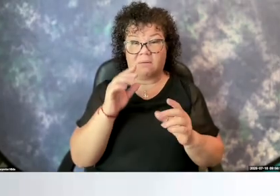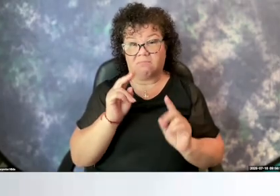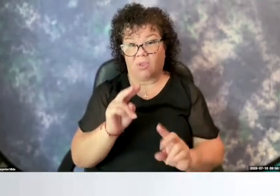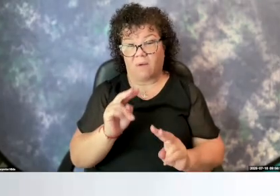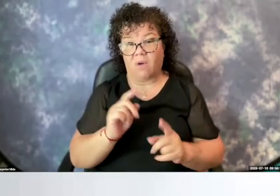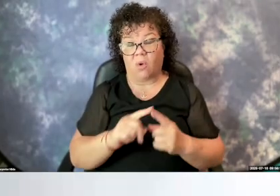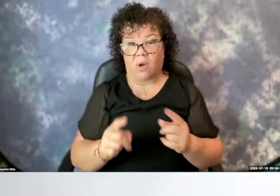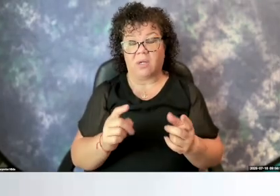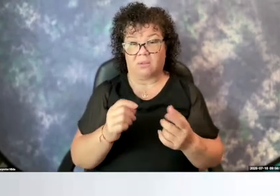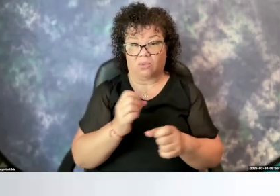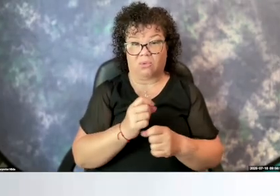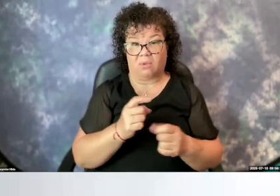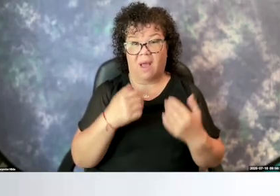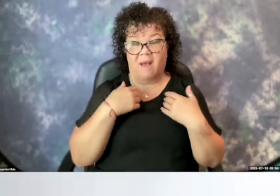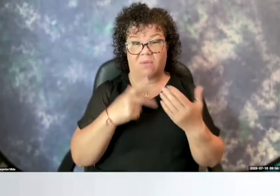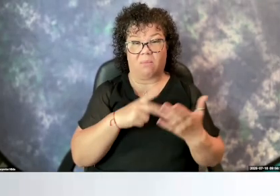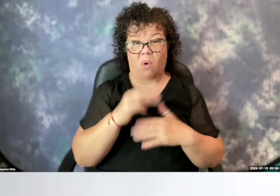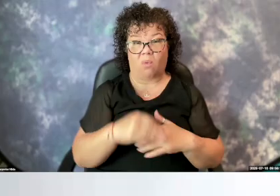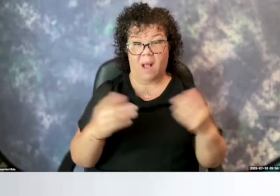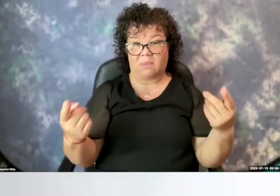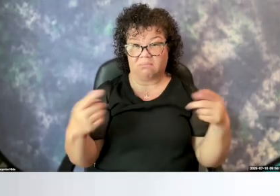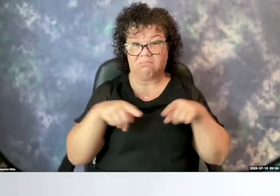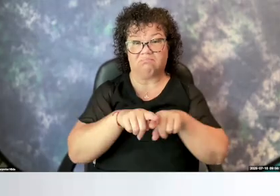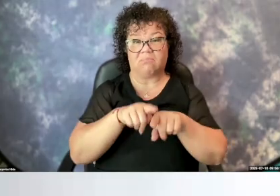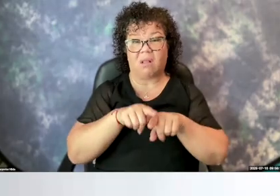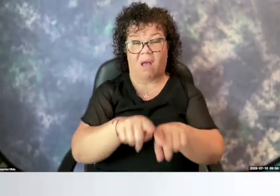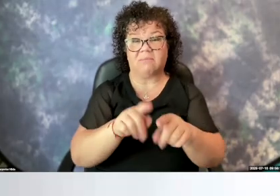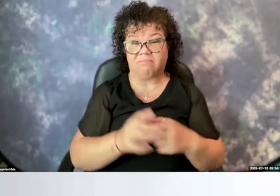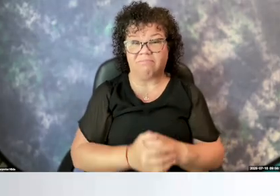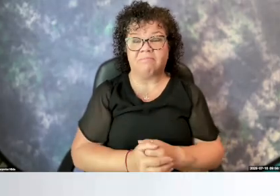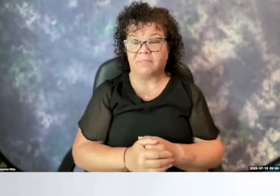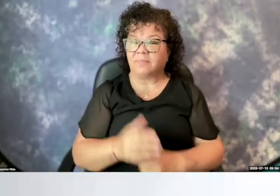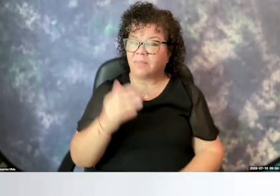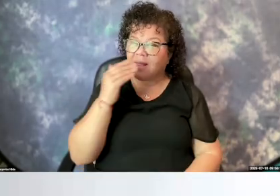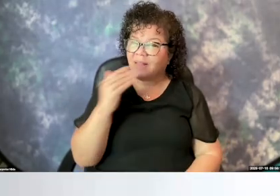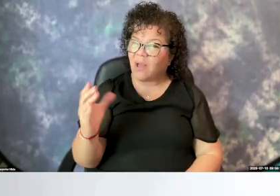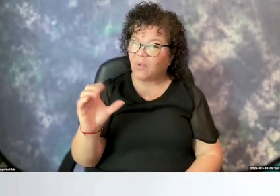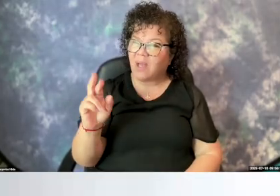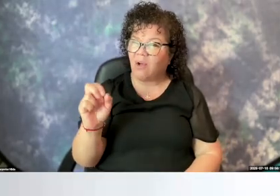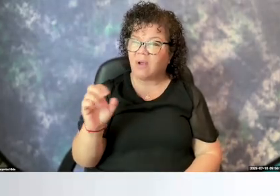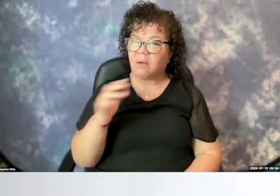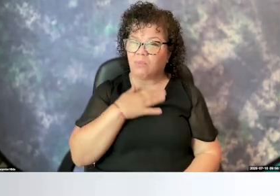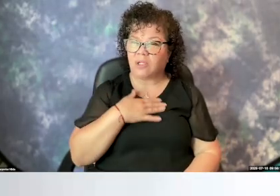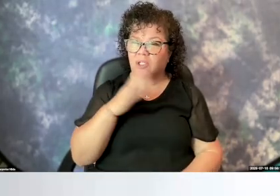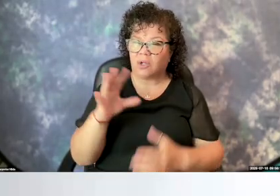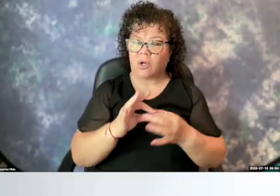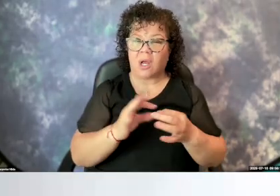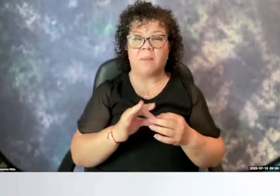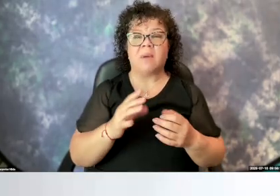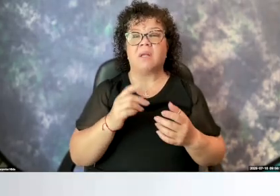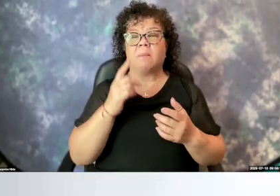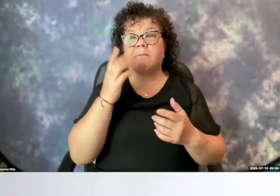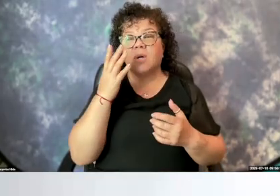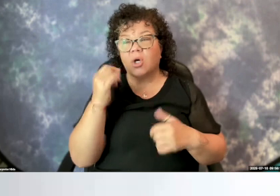work together to achieve program alignment. Thank you, Carrie. Appreciate those comments. In the interest